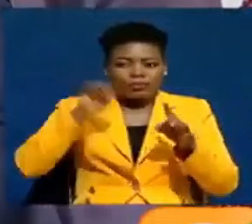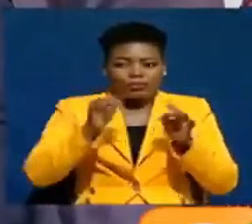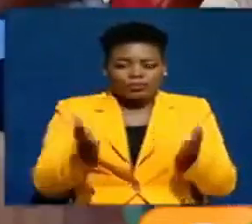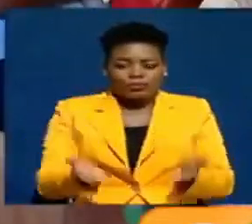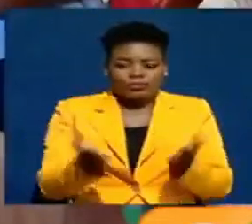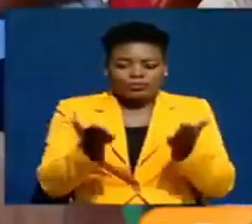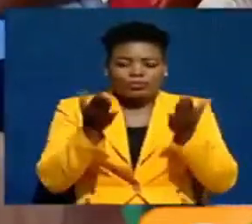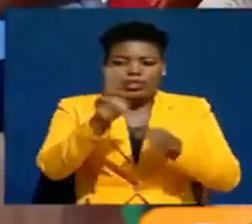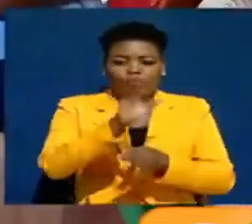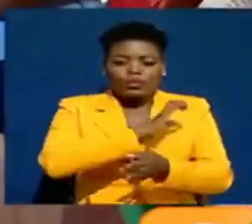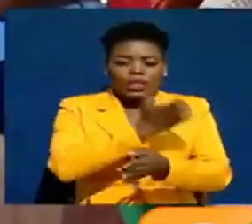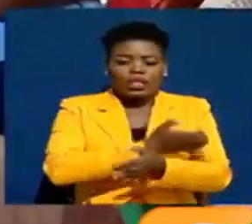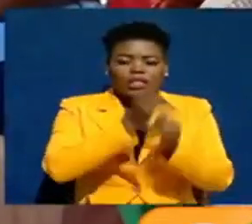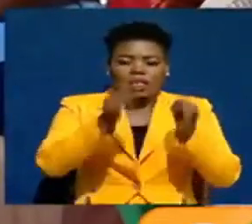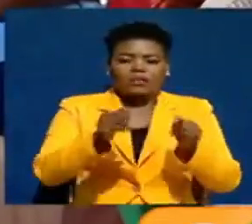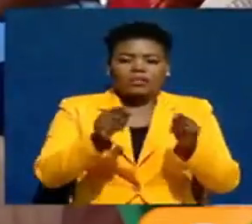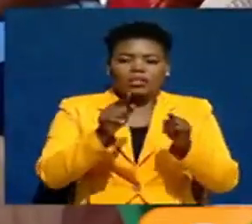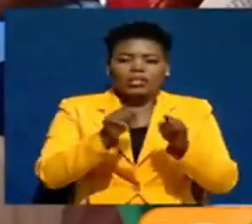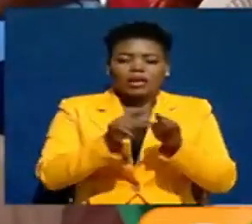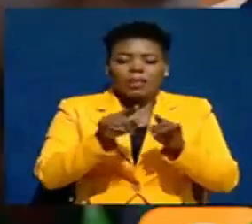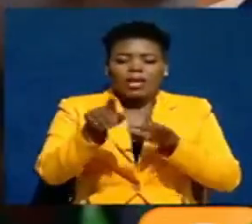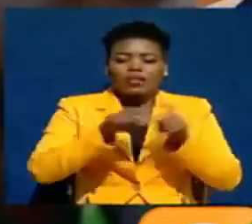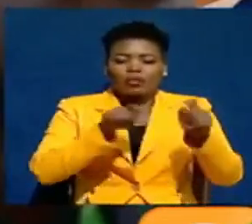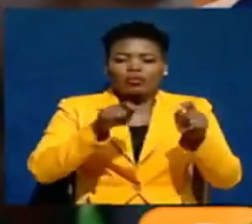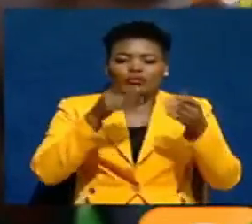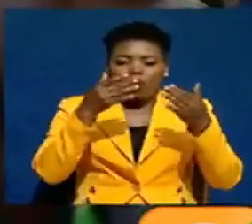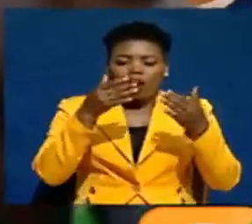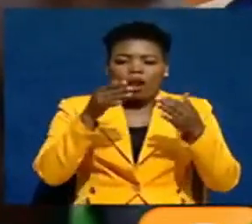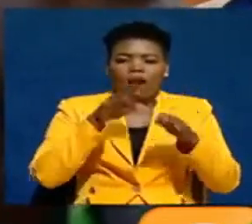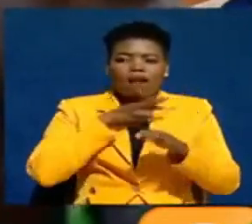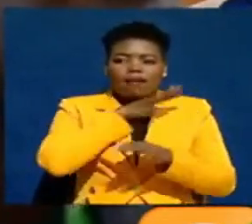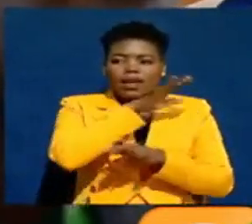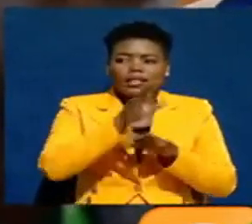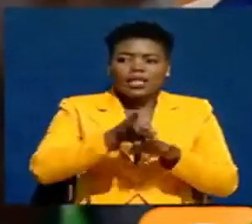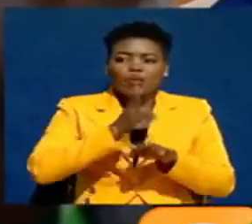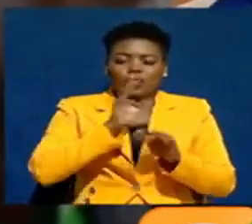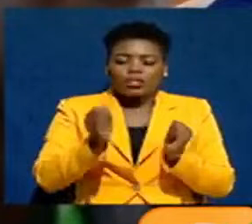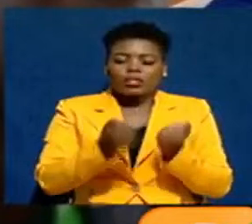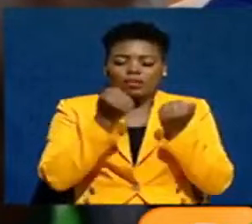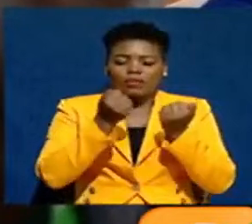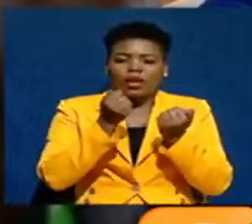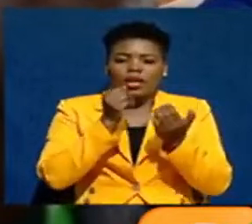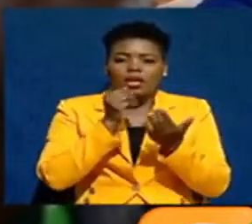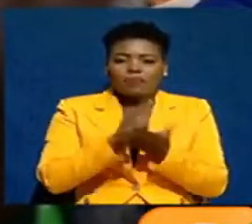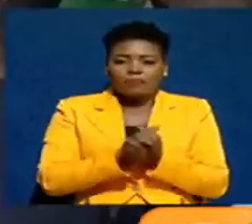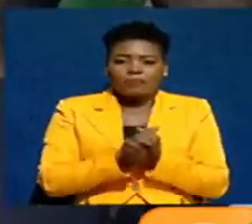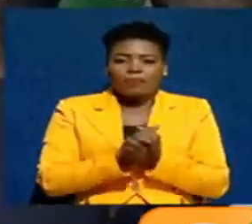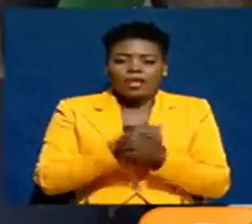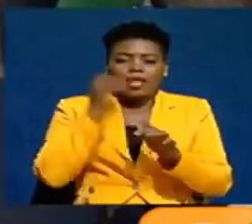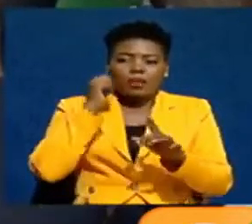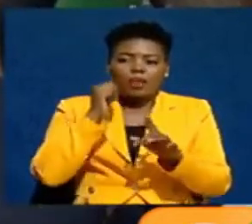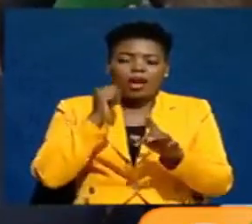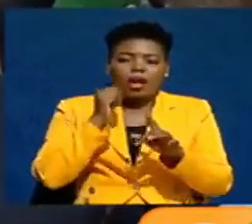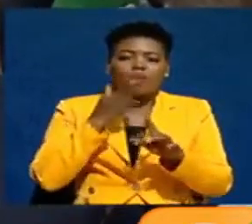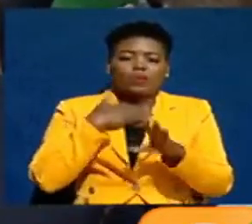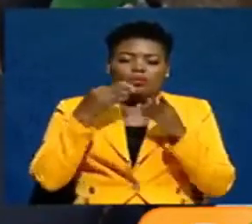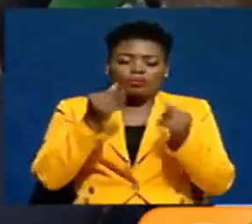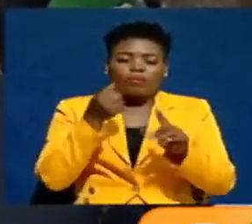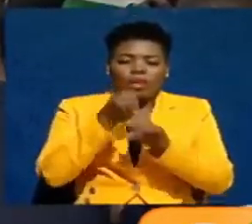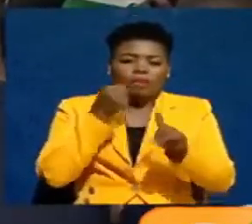renewable energy, waste management, and water conservation, key areas in mitigating the impact of climate